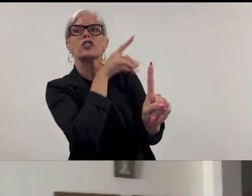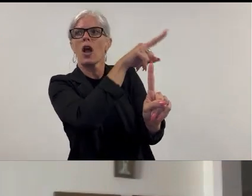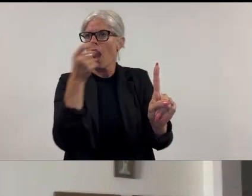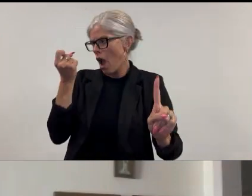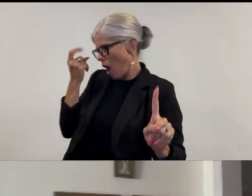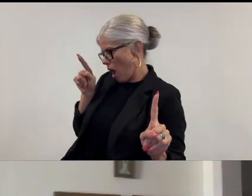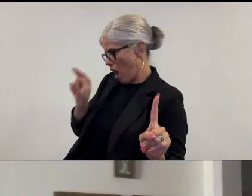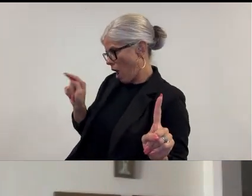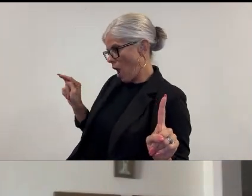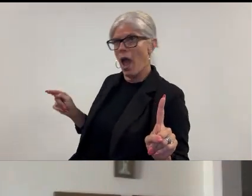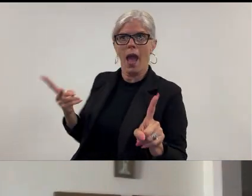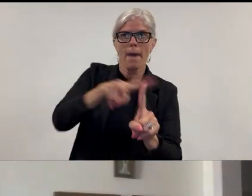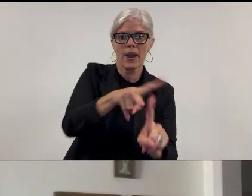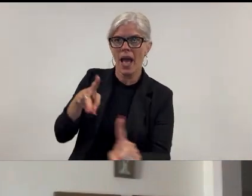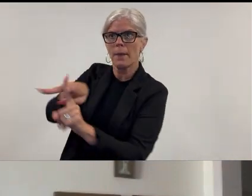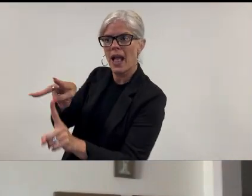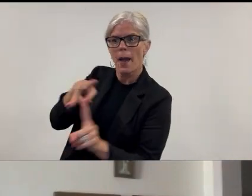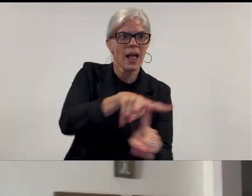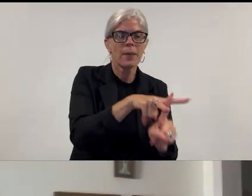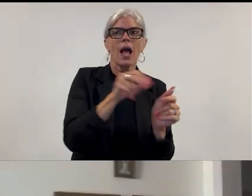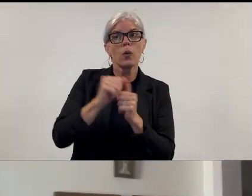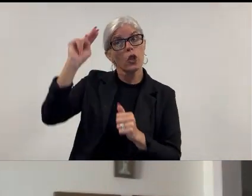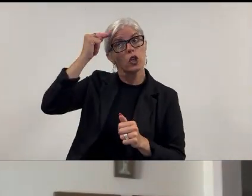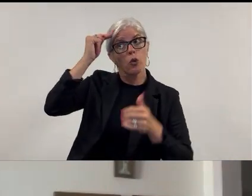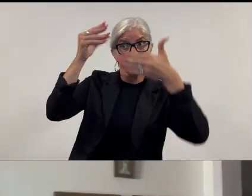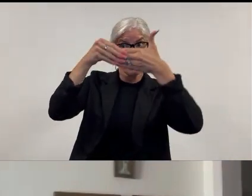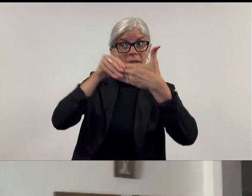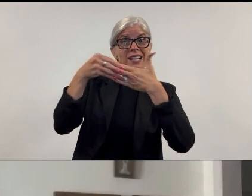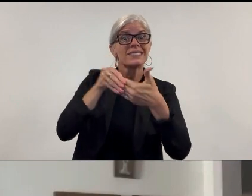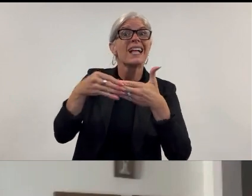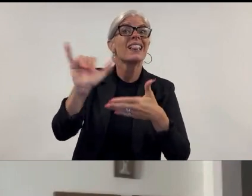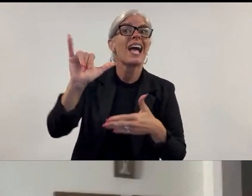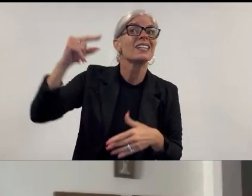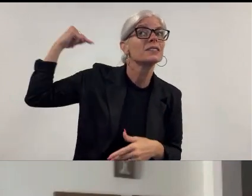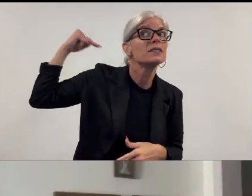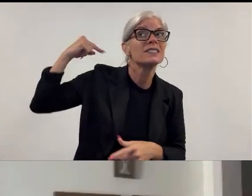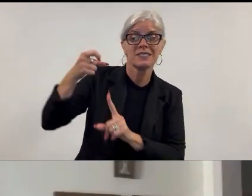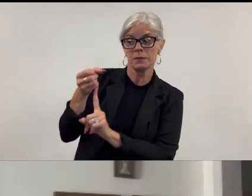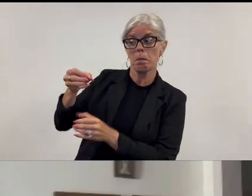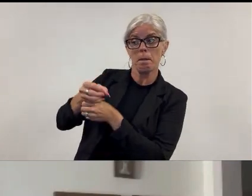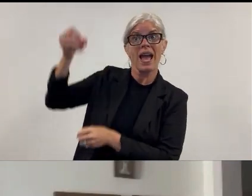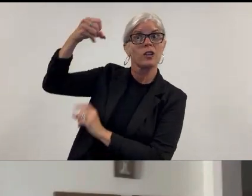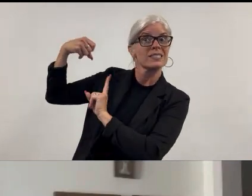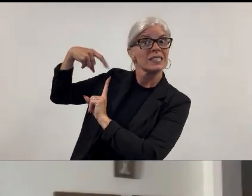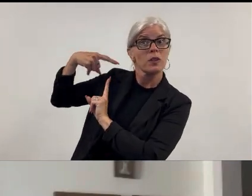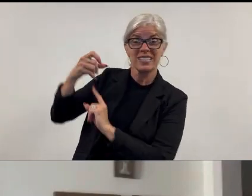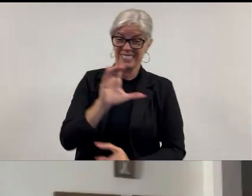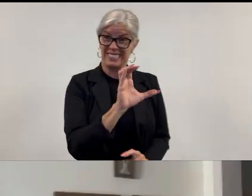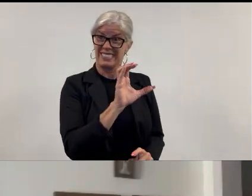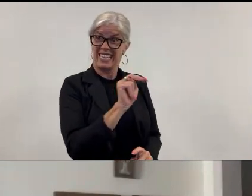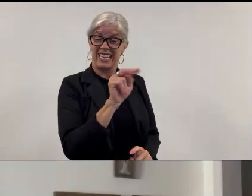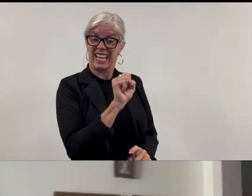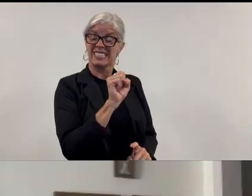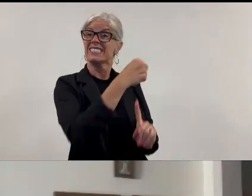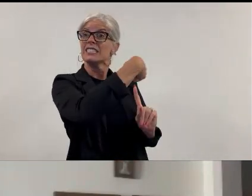you can add neuroplastic intervention, and we are like spinal stimulation, CNS